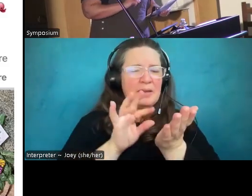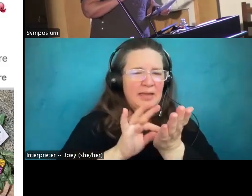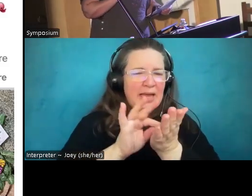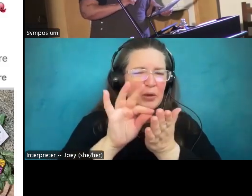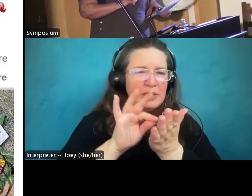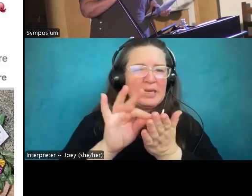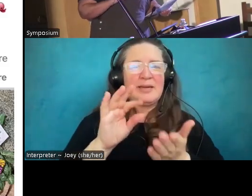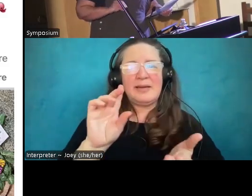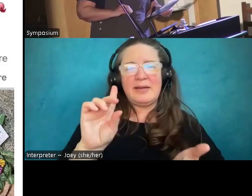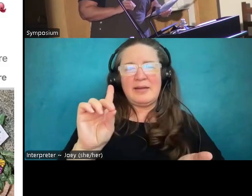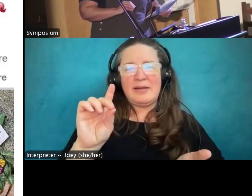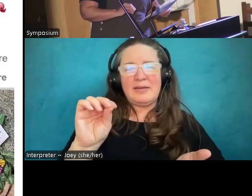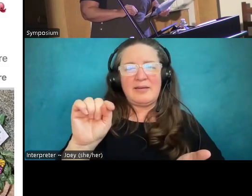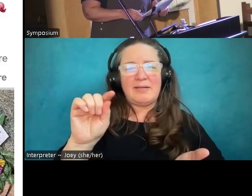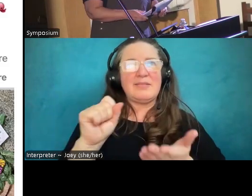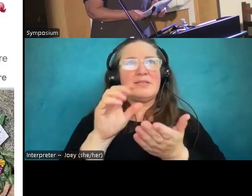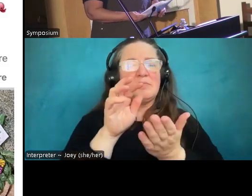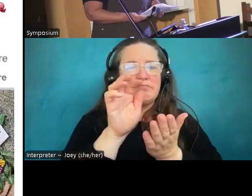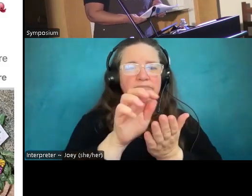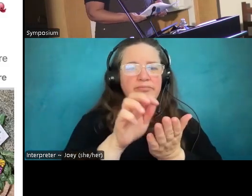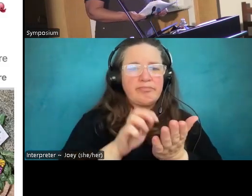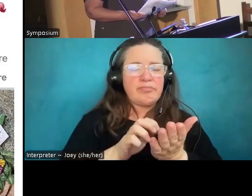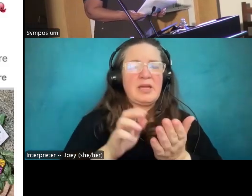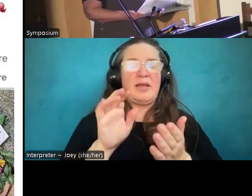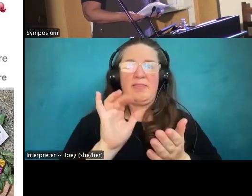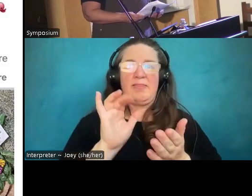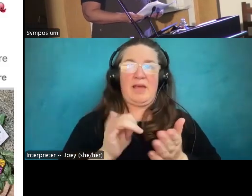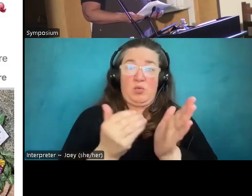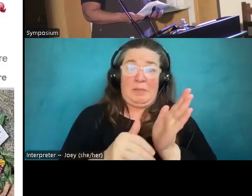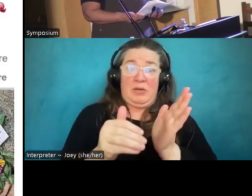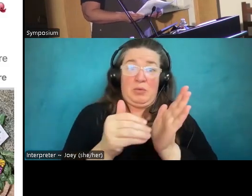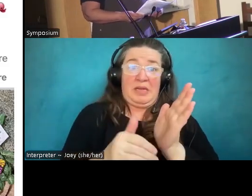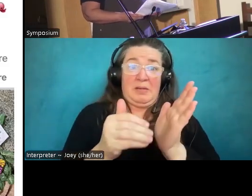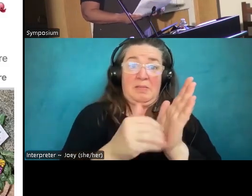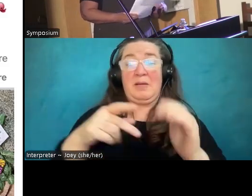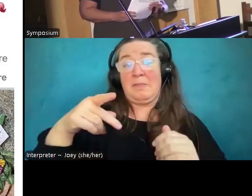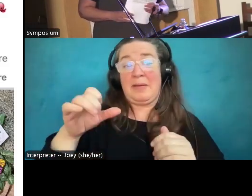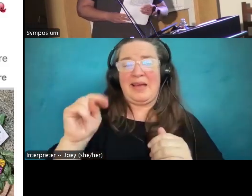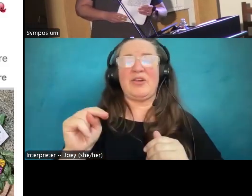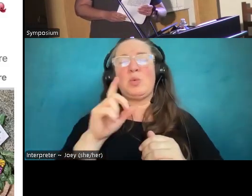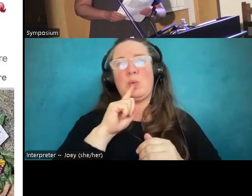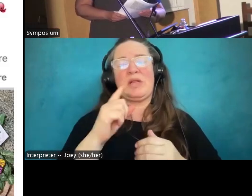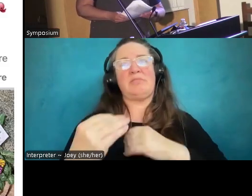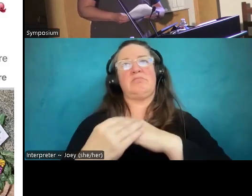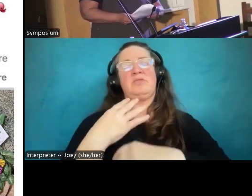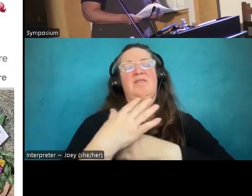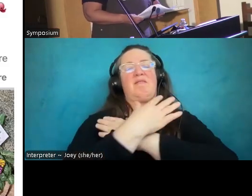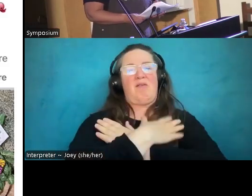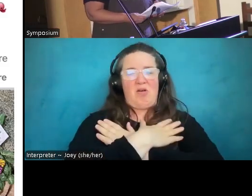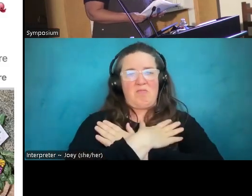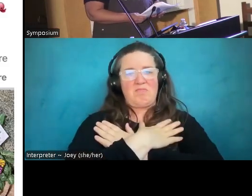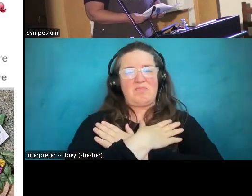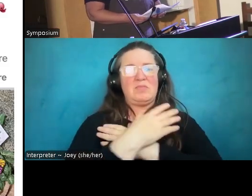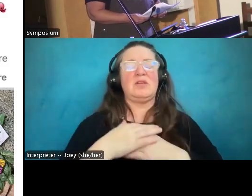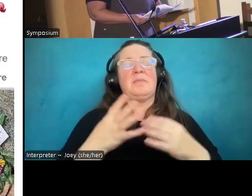just the repetition of creating a pattern, very meditative and calming. I did buy some small,